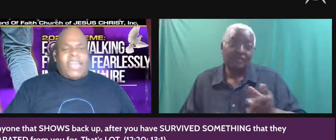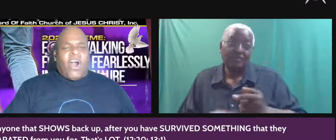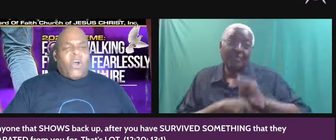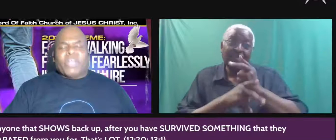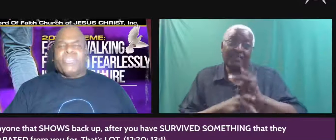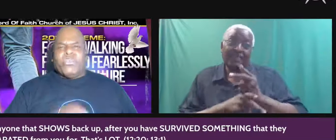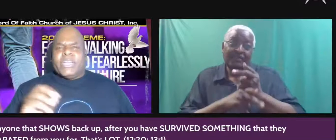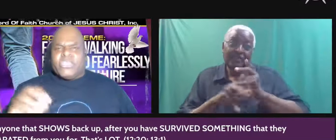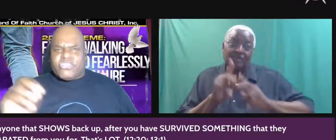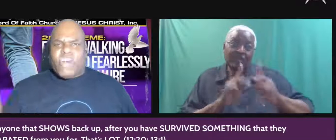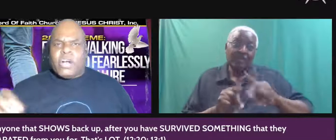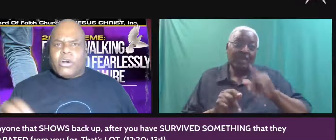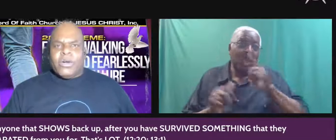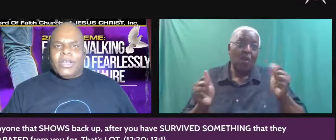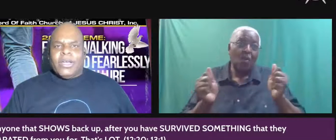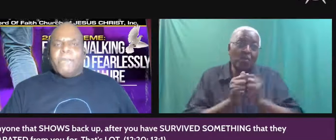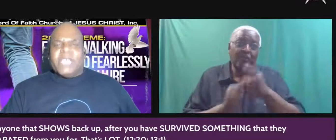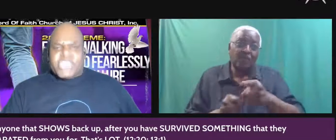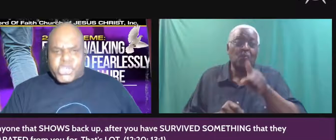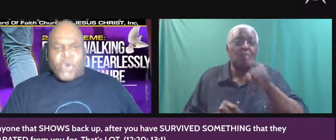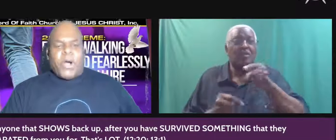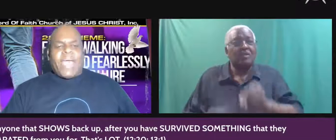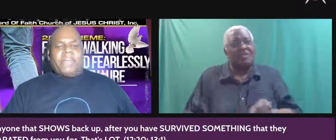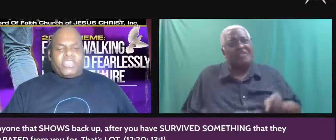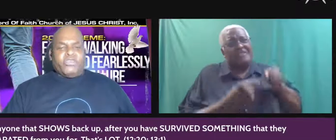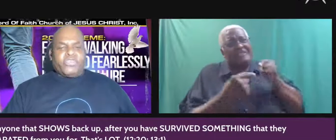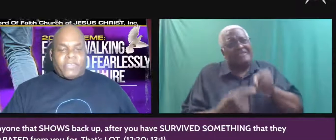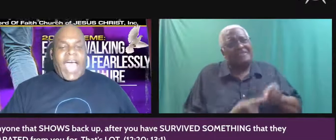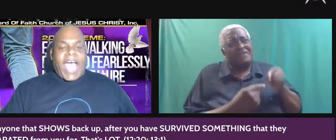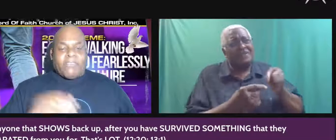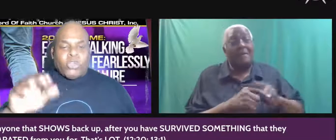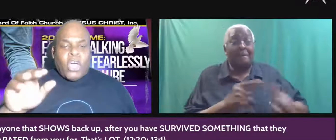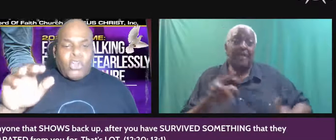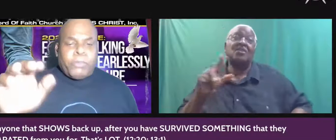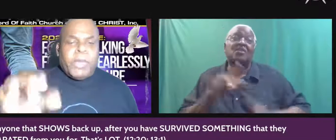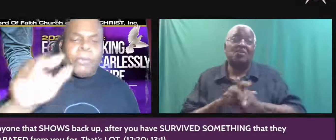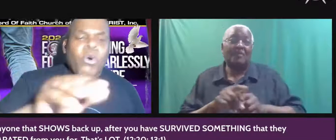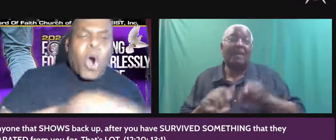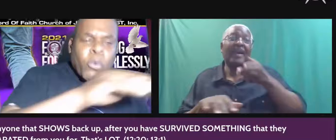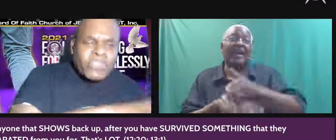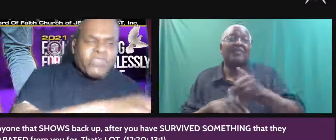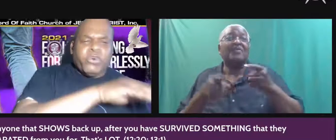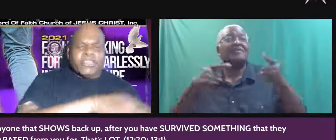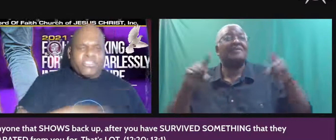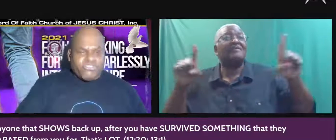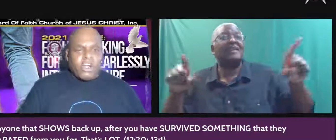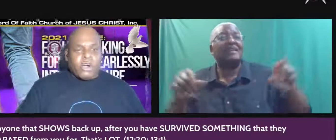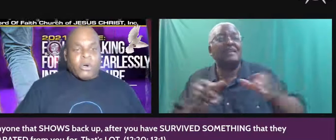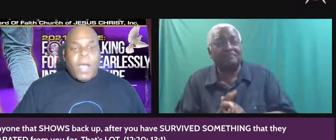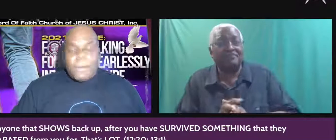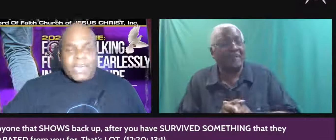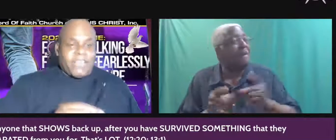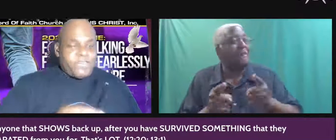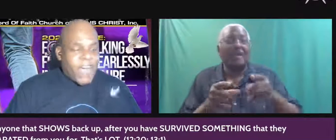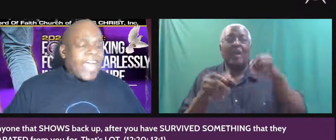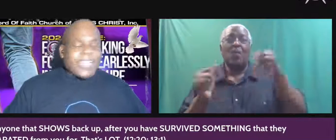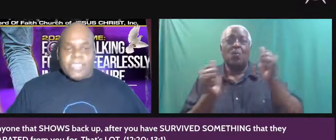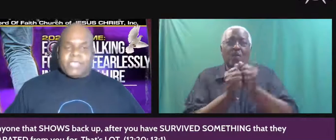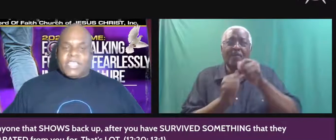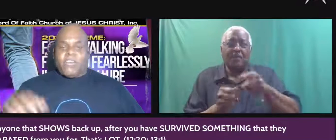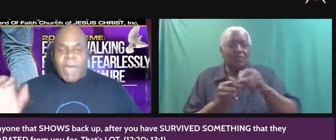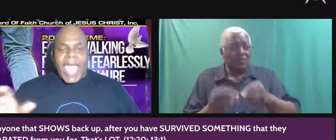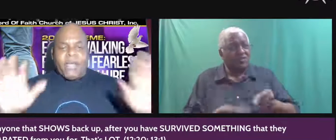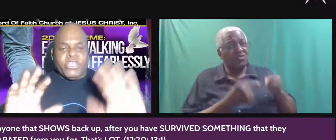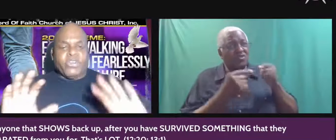those people that aren't with you in the struggle, but show up after you survive. Those people who aren't with you in the struggle, but can